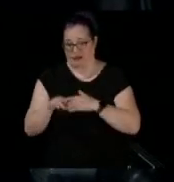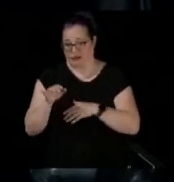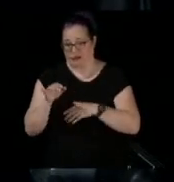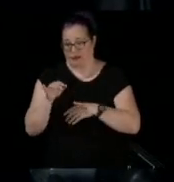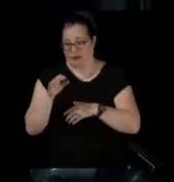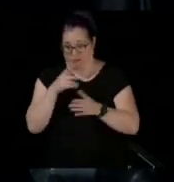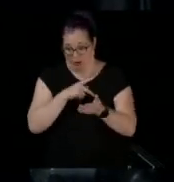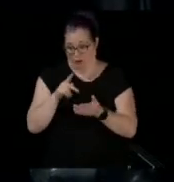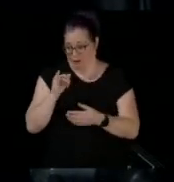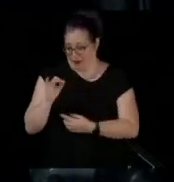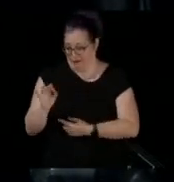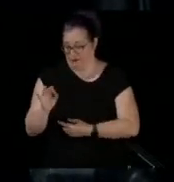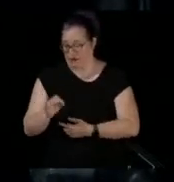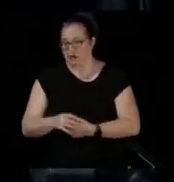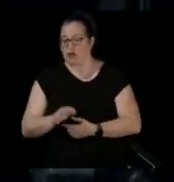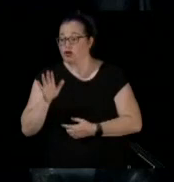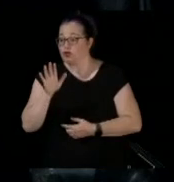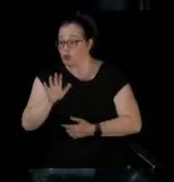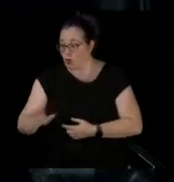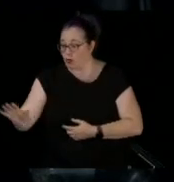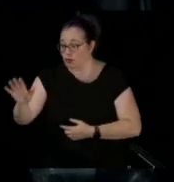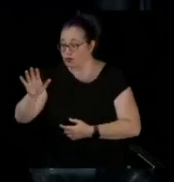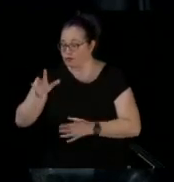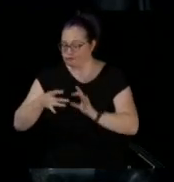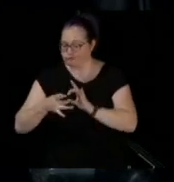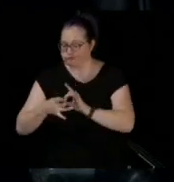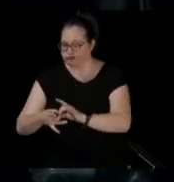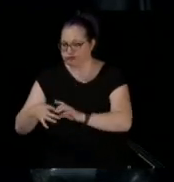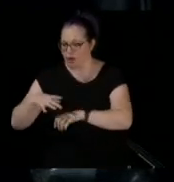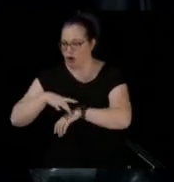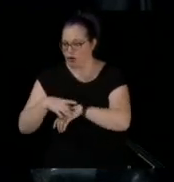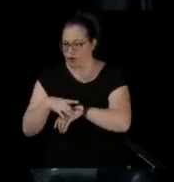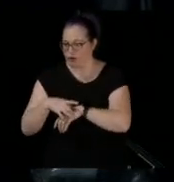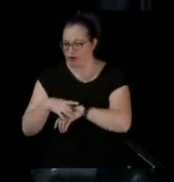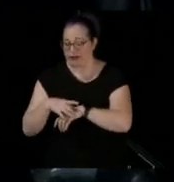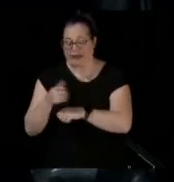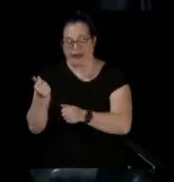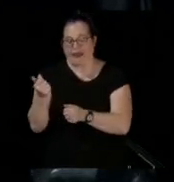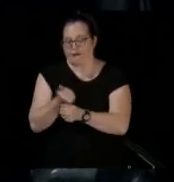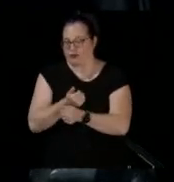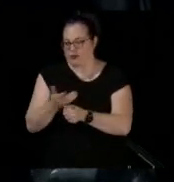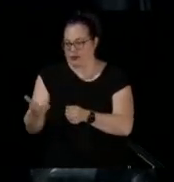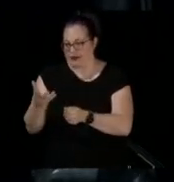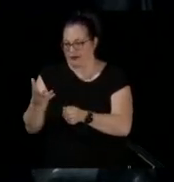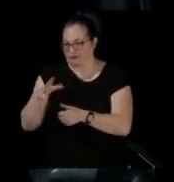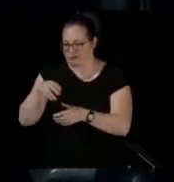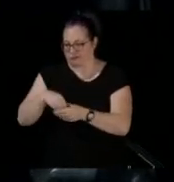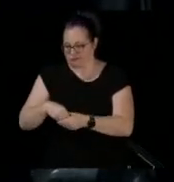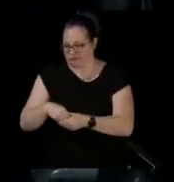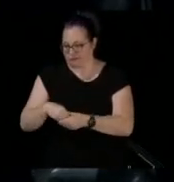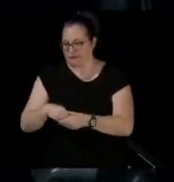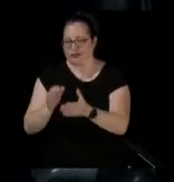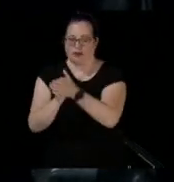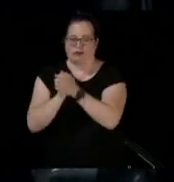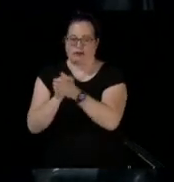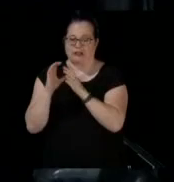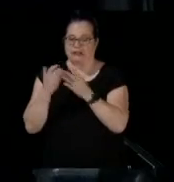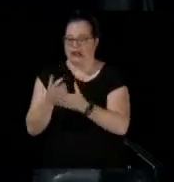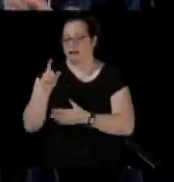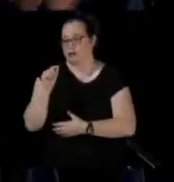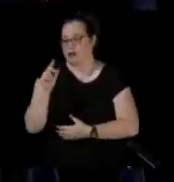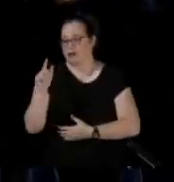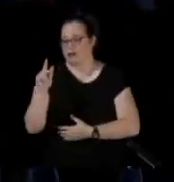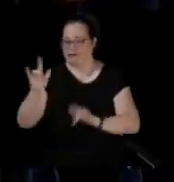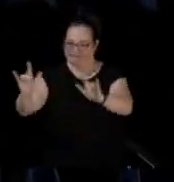If, yours is the earth and everything that's in it. Congratulations, class of 2023. We love